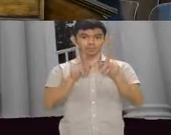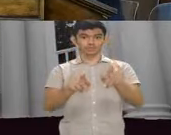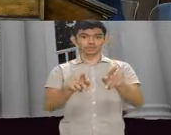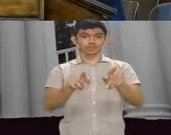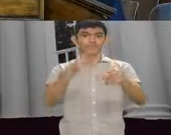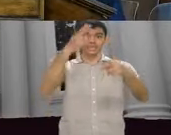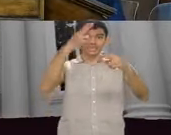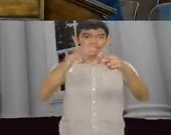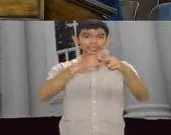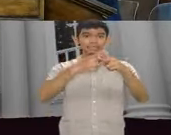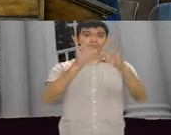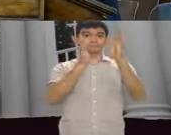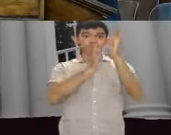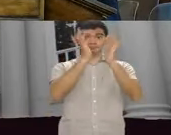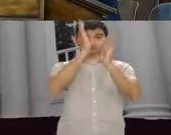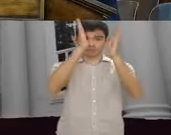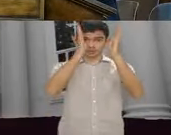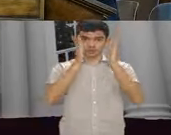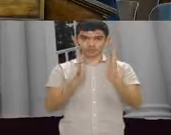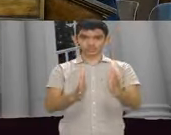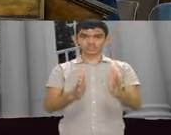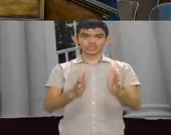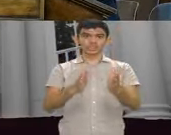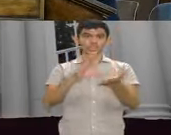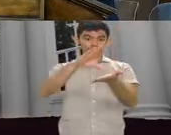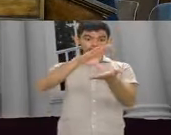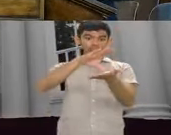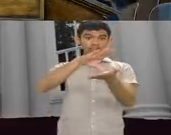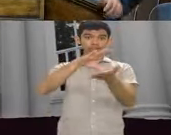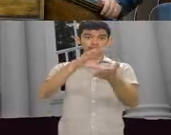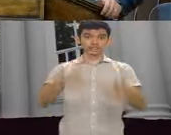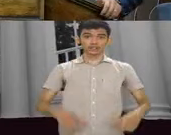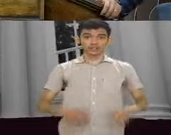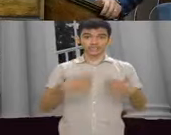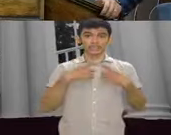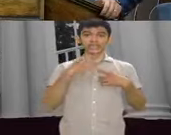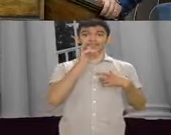Christian, because the center of that person's life is Christ.